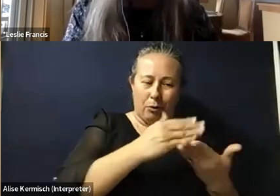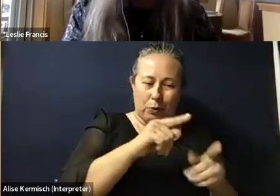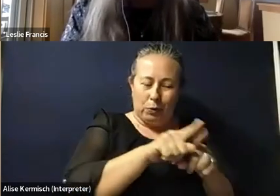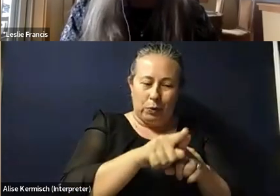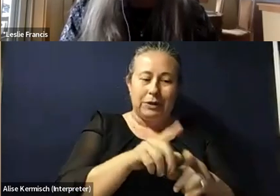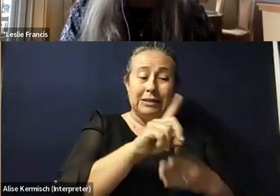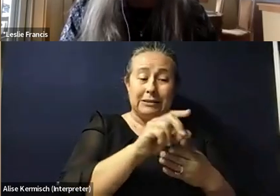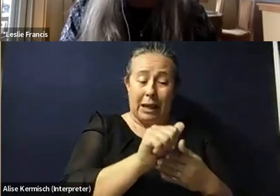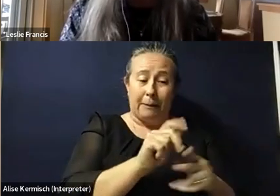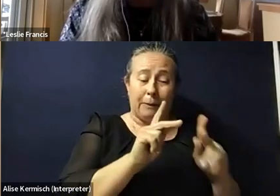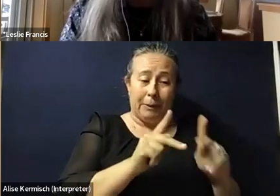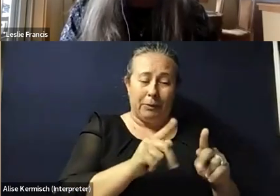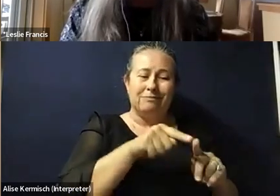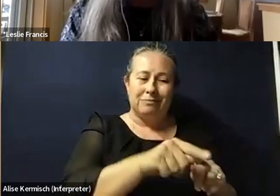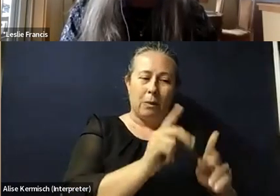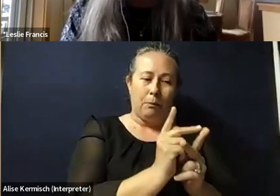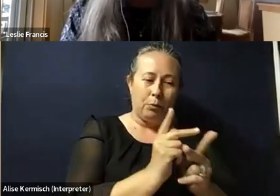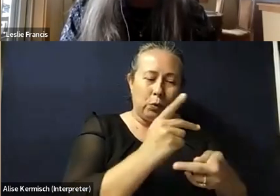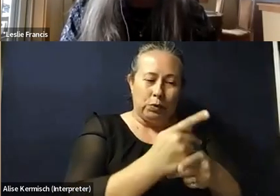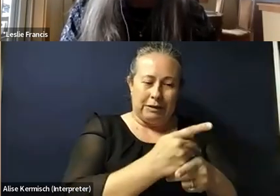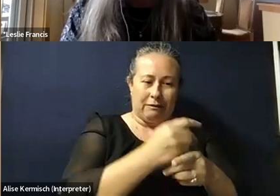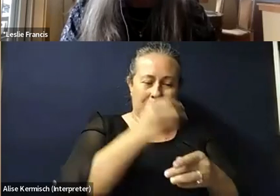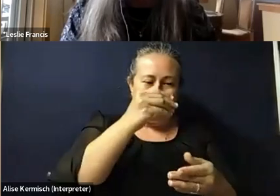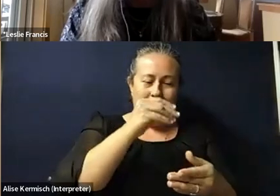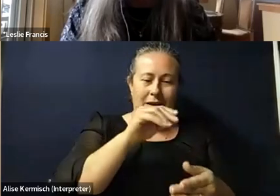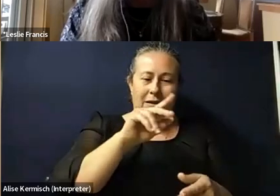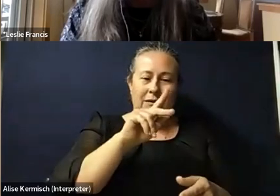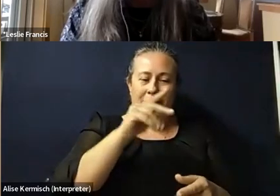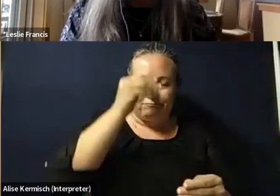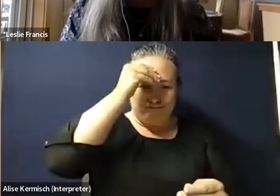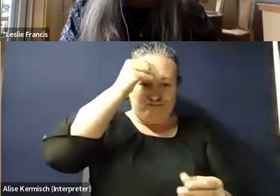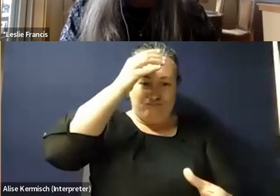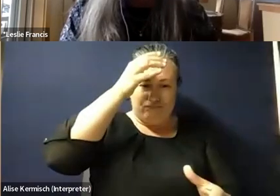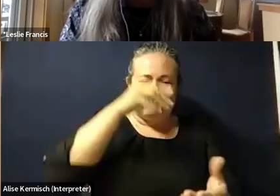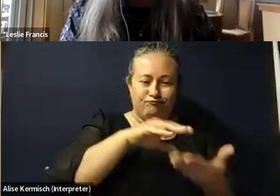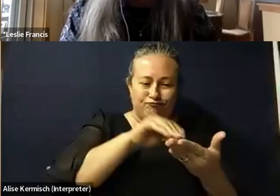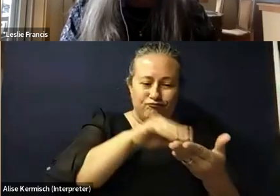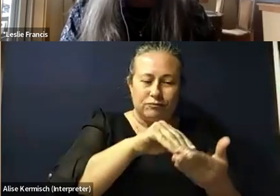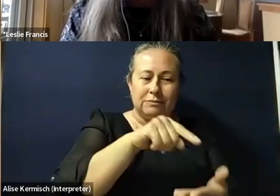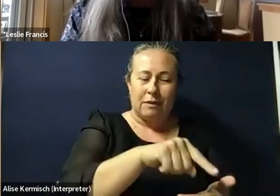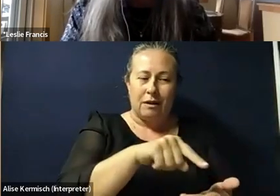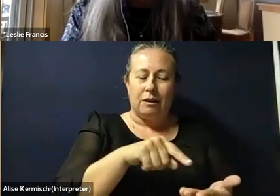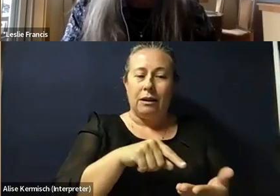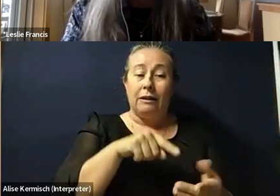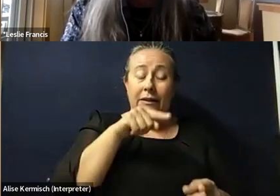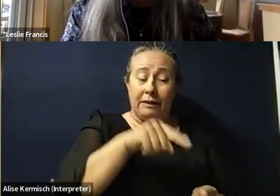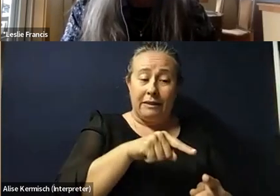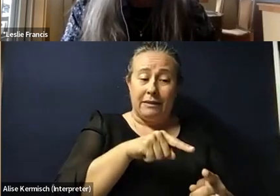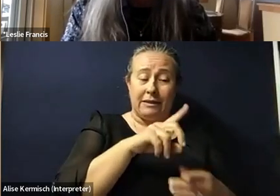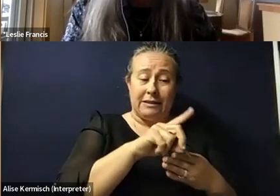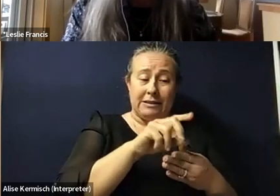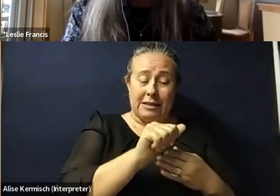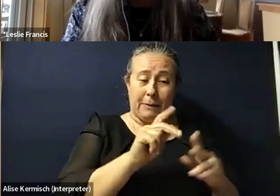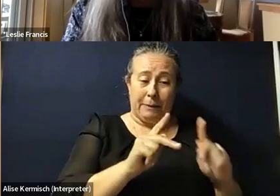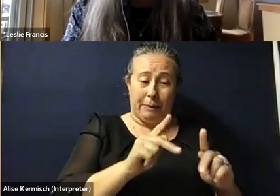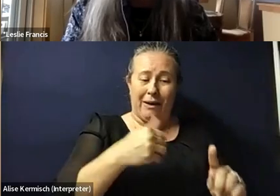are producing the knowledge, because I think disabled individuals getting to a very interesting epistemic point have